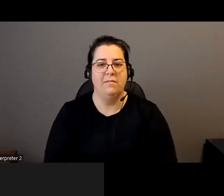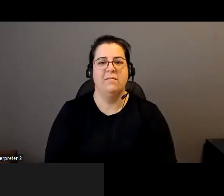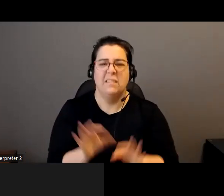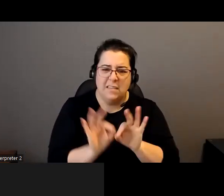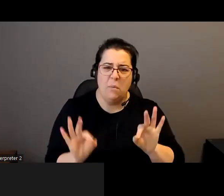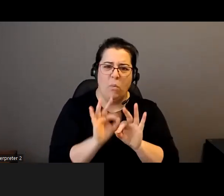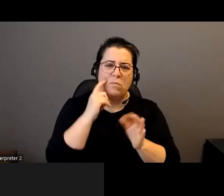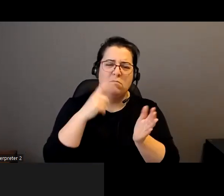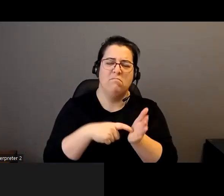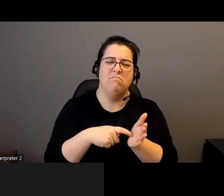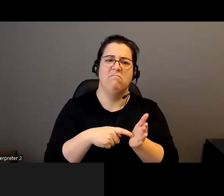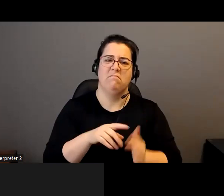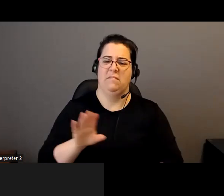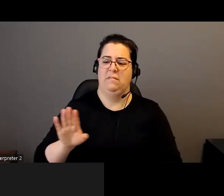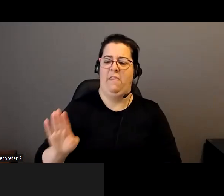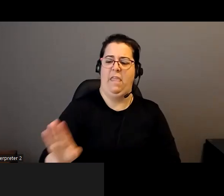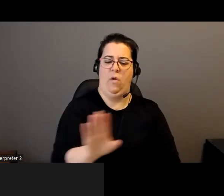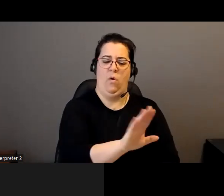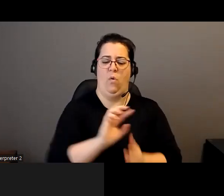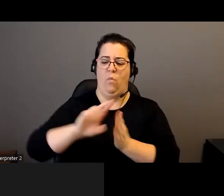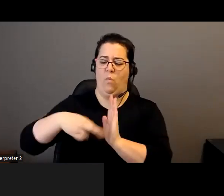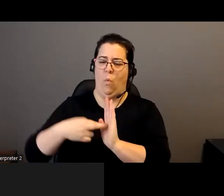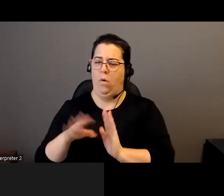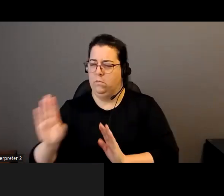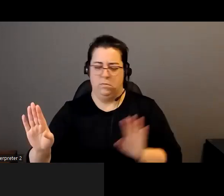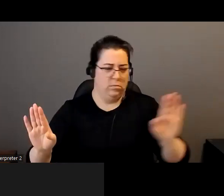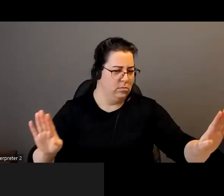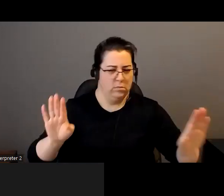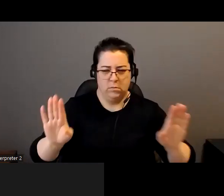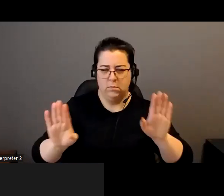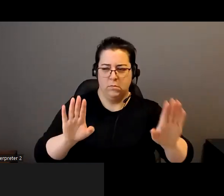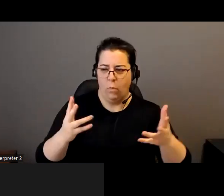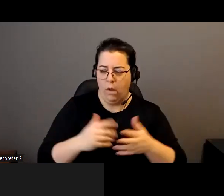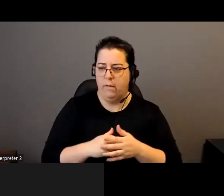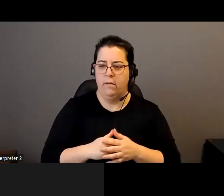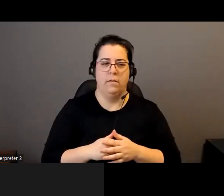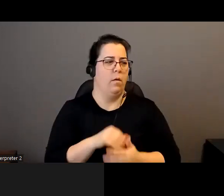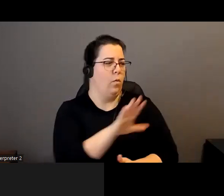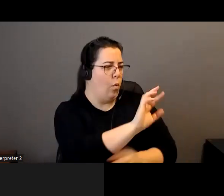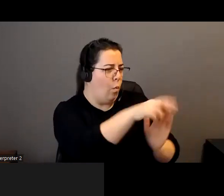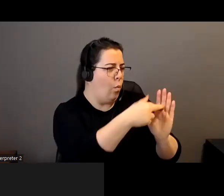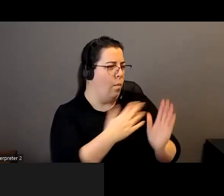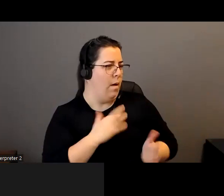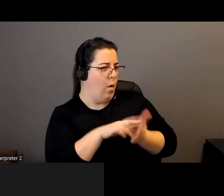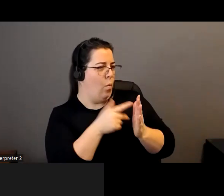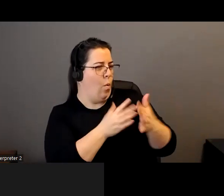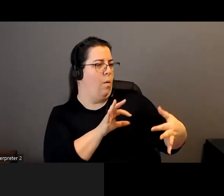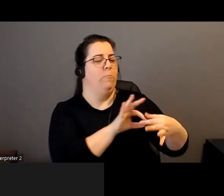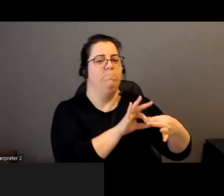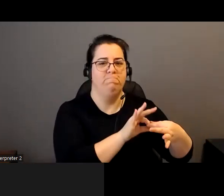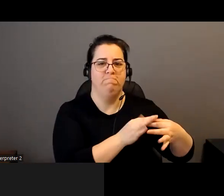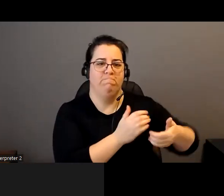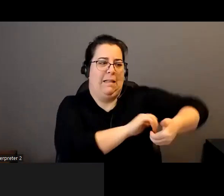roles are and how we can, collaborate and, identify some of these risk factors, and knowing what our role is in regards to that, I think is